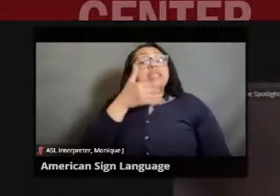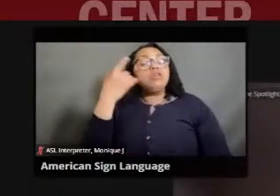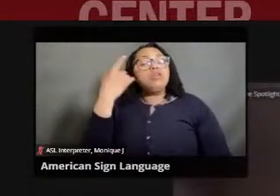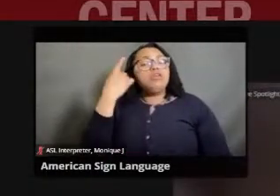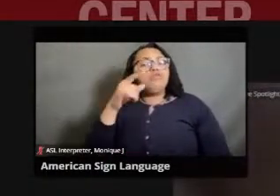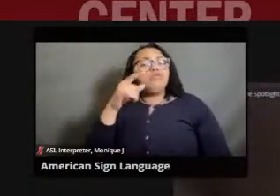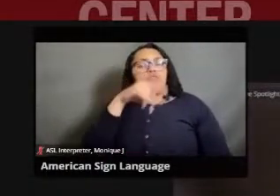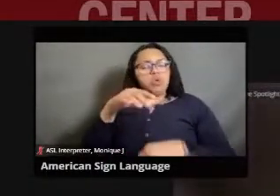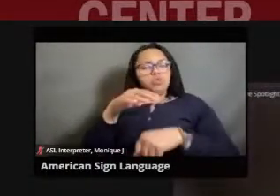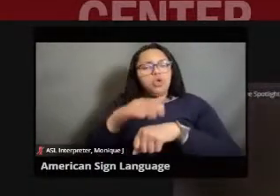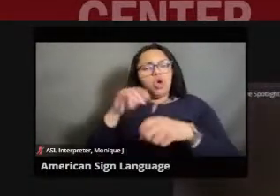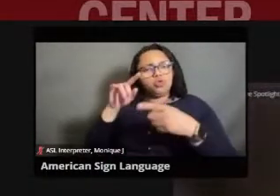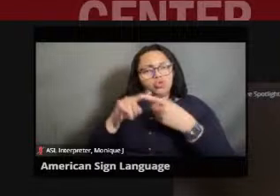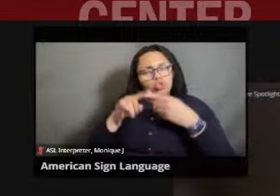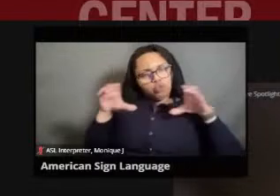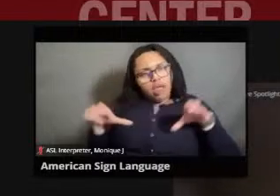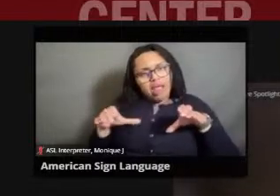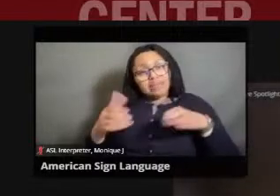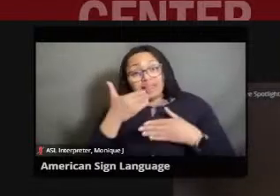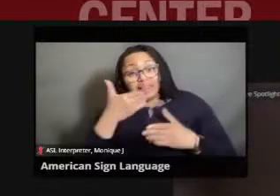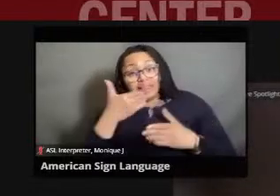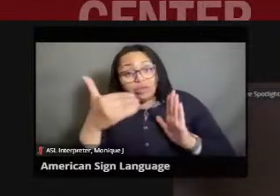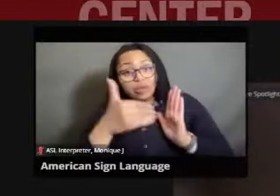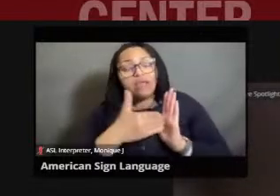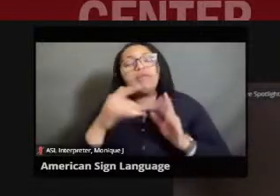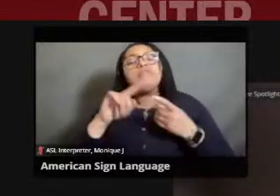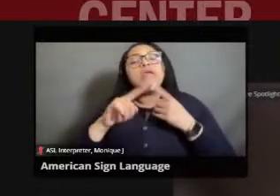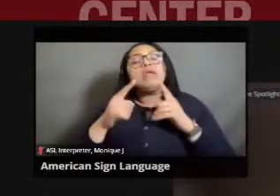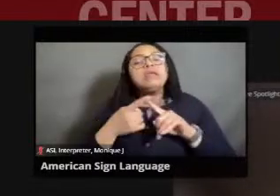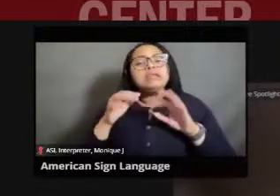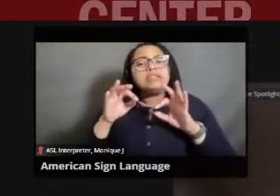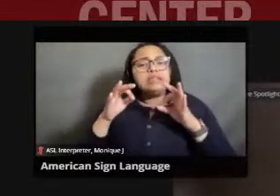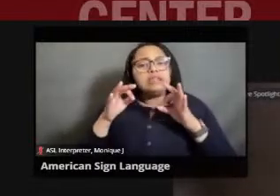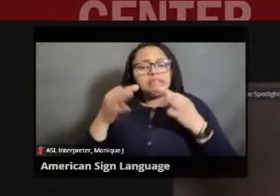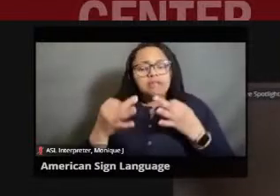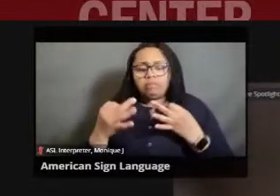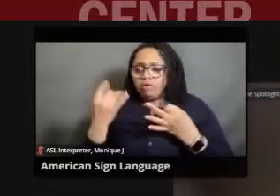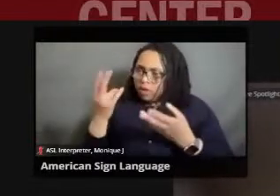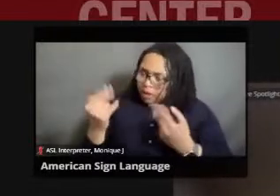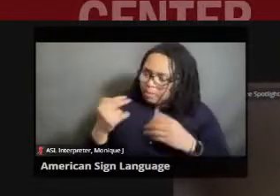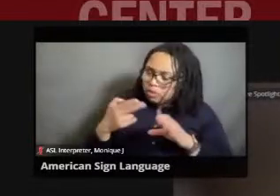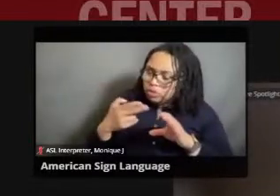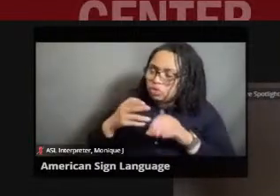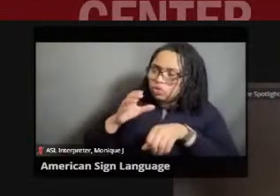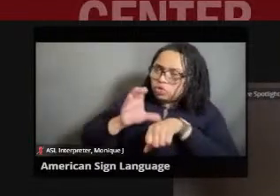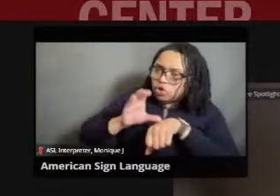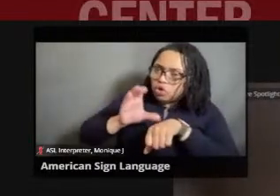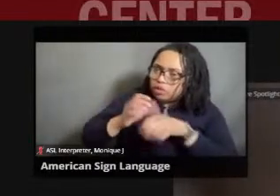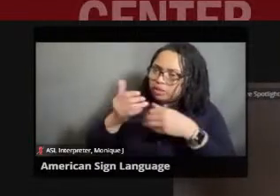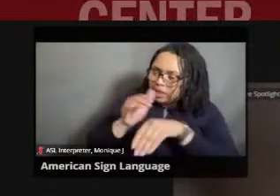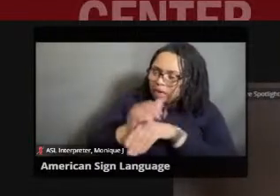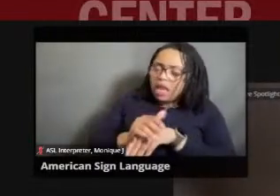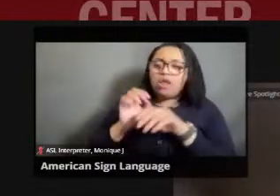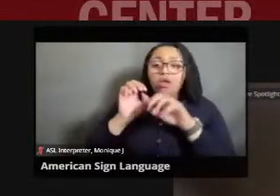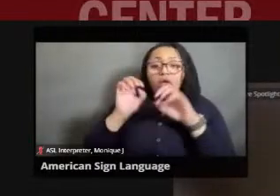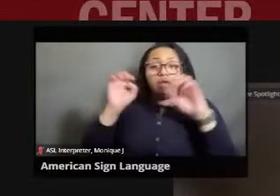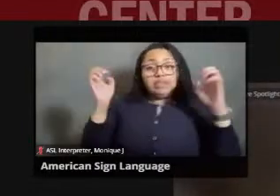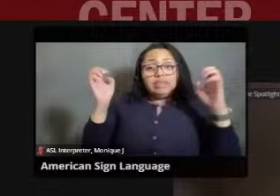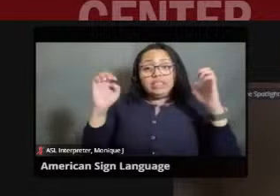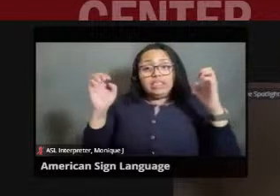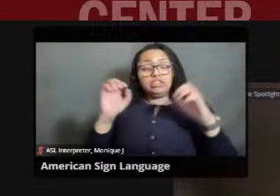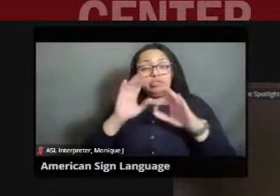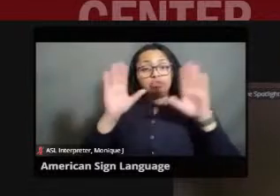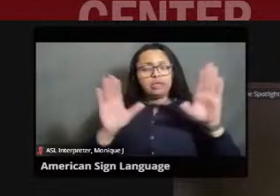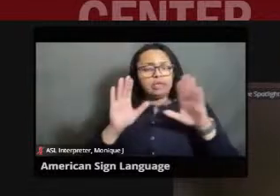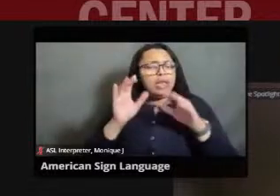And thank you again, friends and family of the Freedom Church, for being with us tonight on this Easter Sunday. So a little